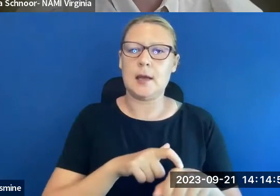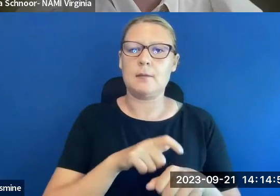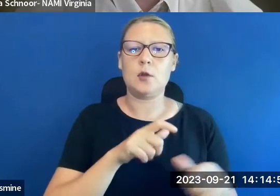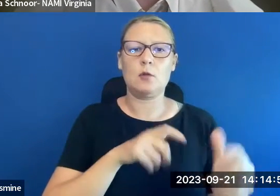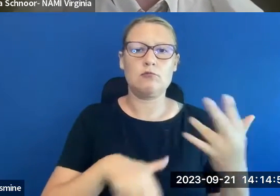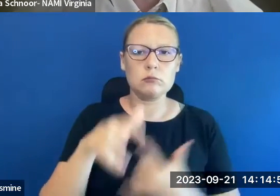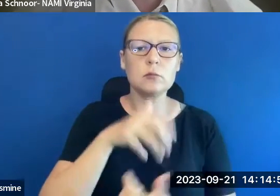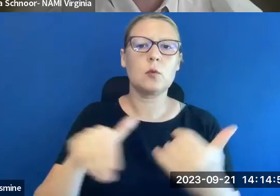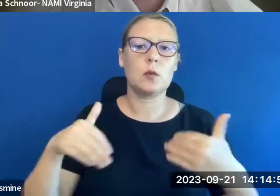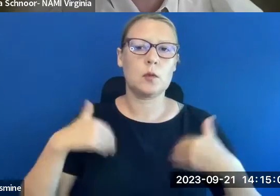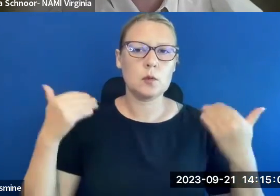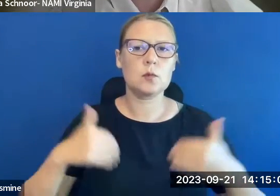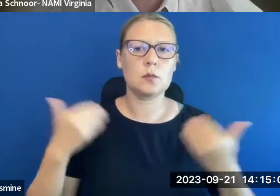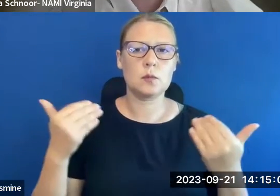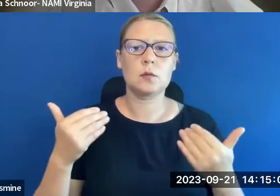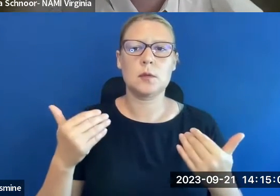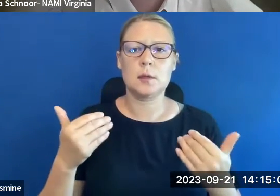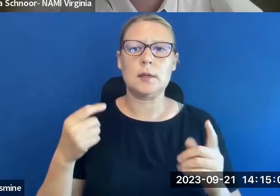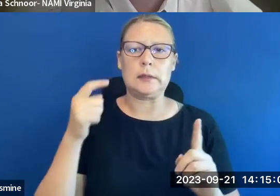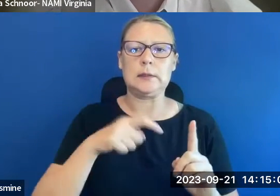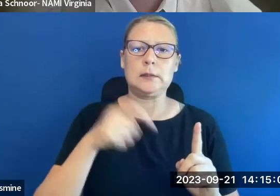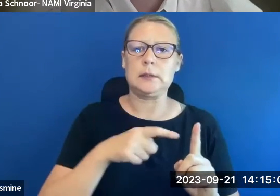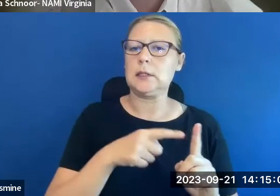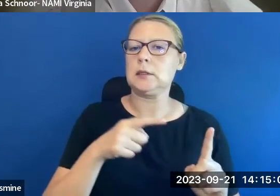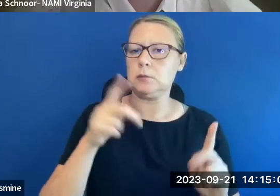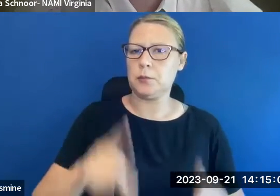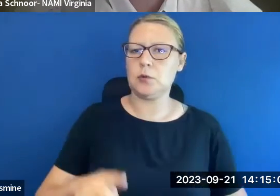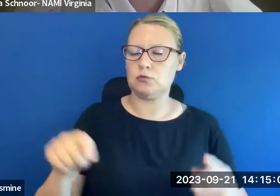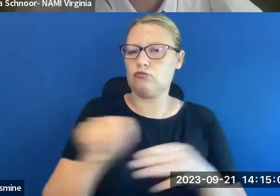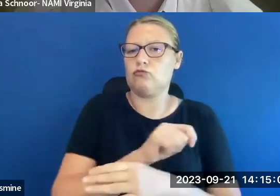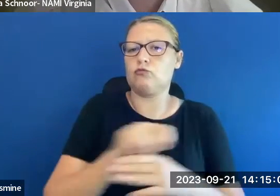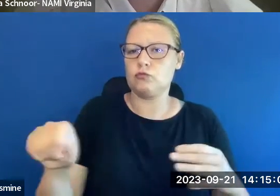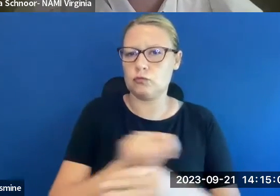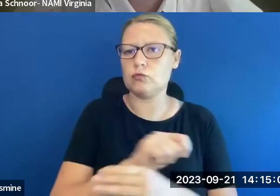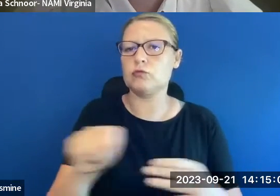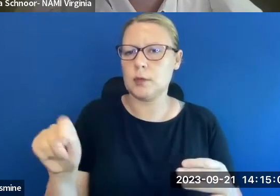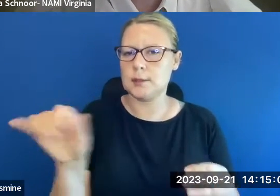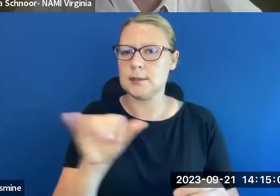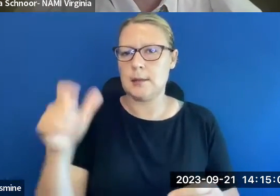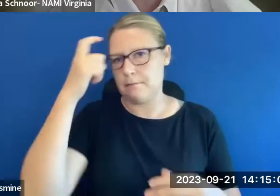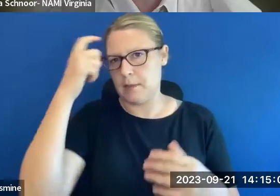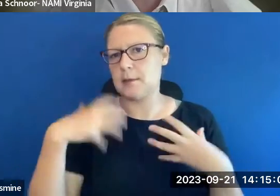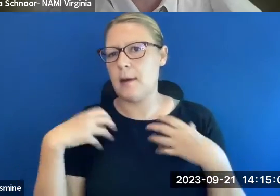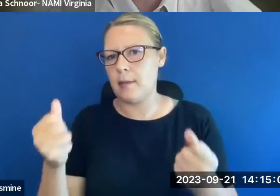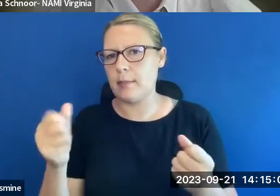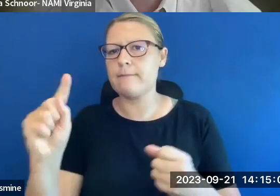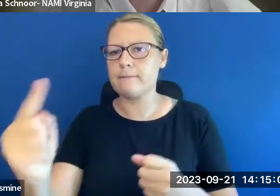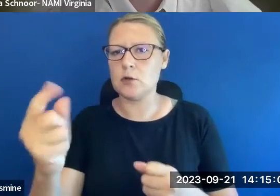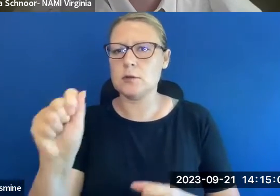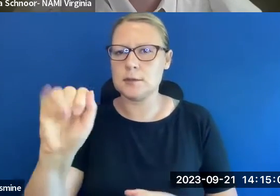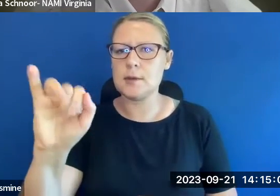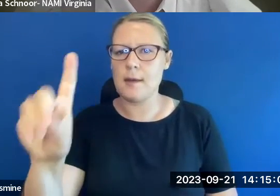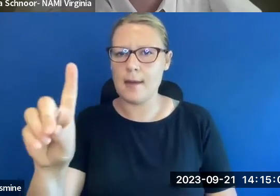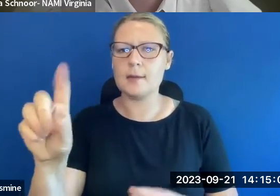I think having them do a training and go through a training like the youth mental health first aid can be